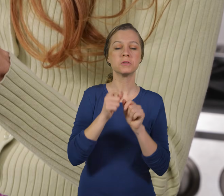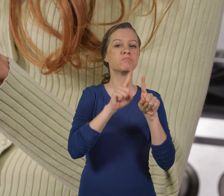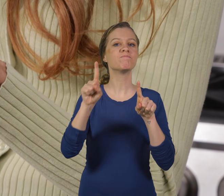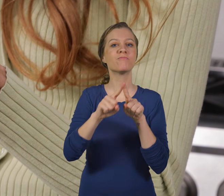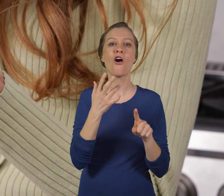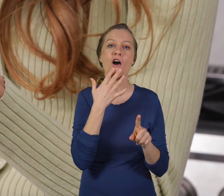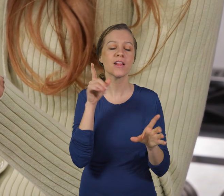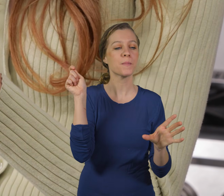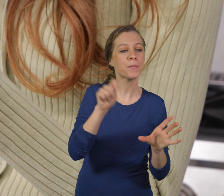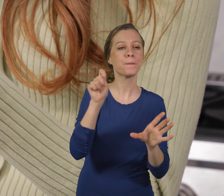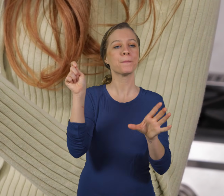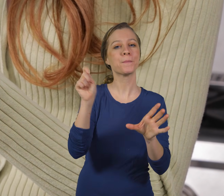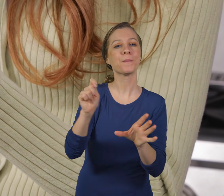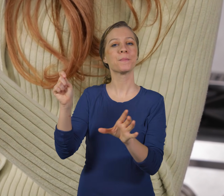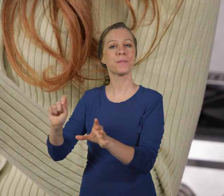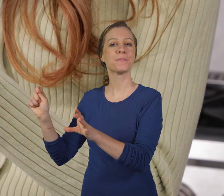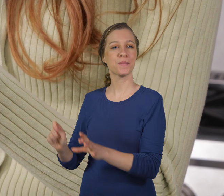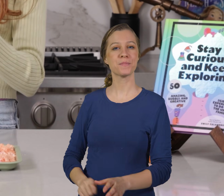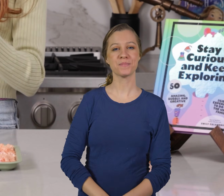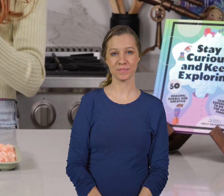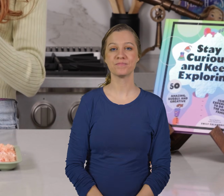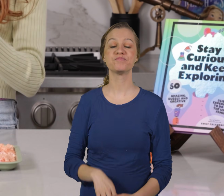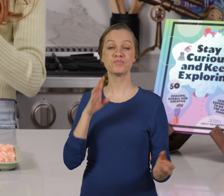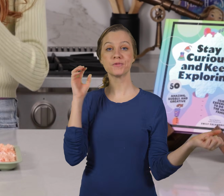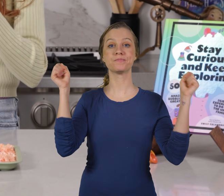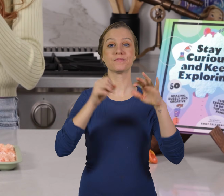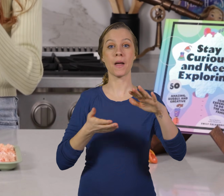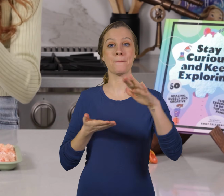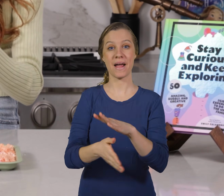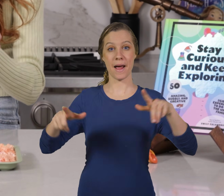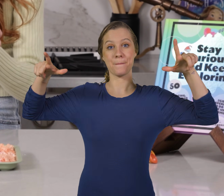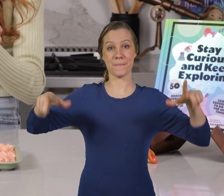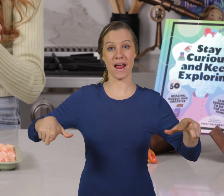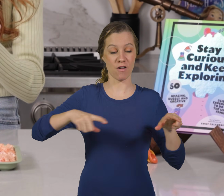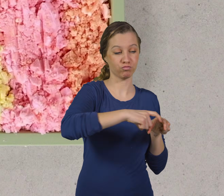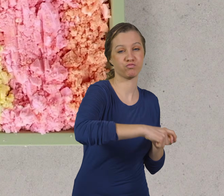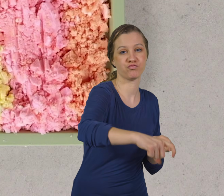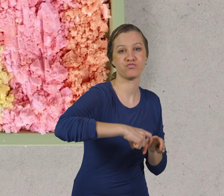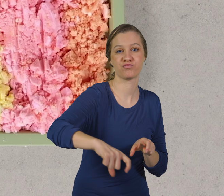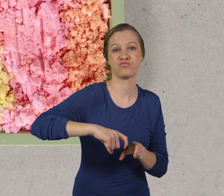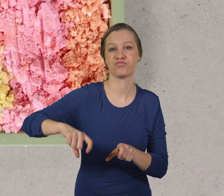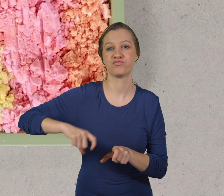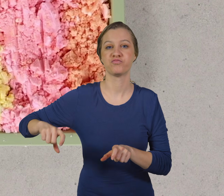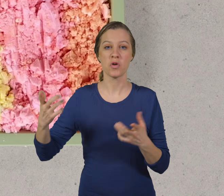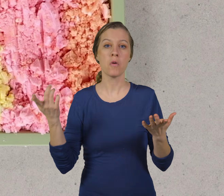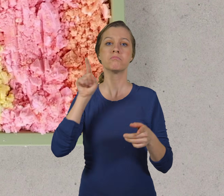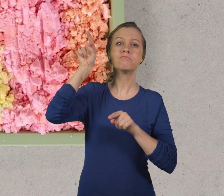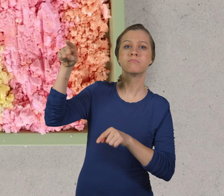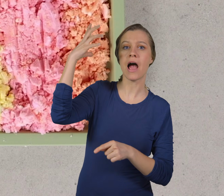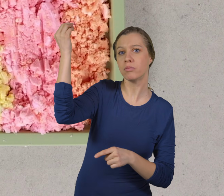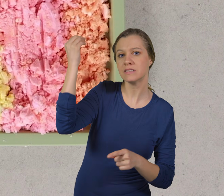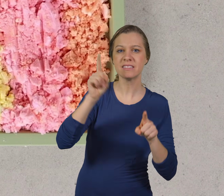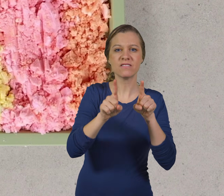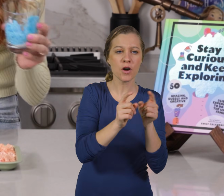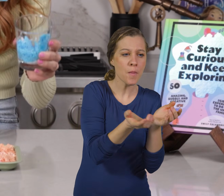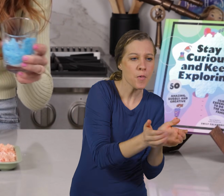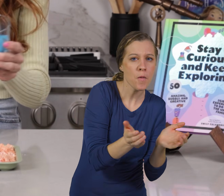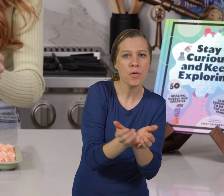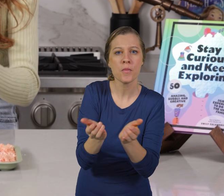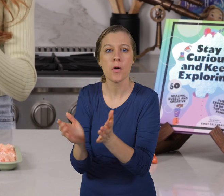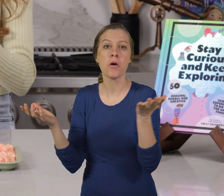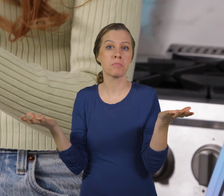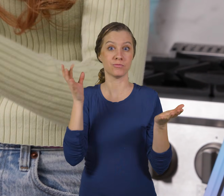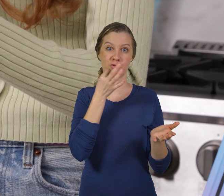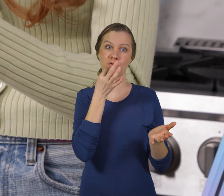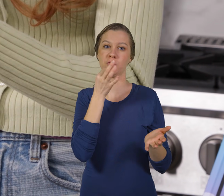this process with all the other colors that you want to use and put this in a baking pan or somewhere outside,